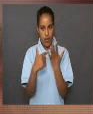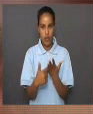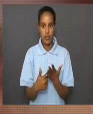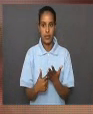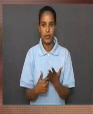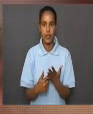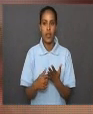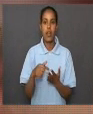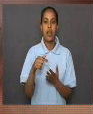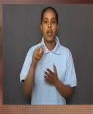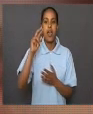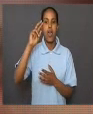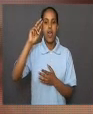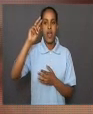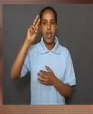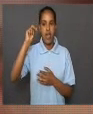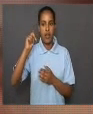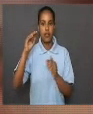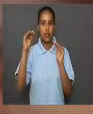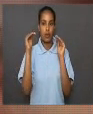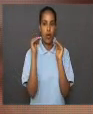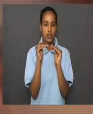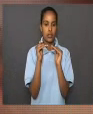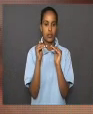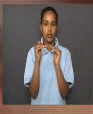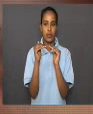Therefore, N equals 2.